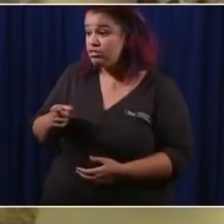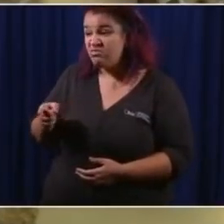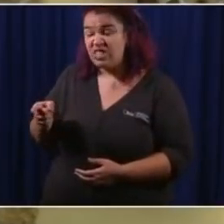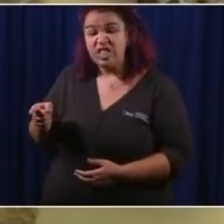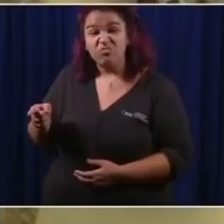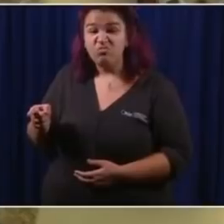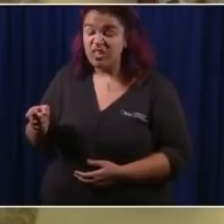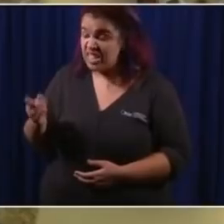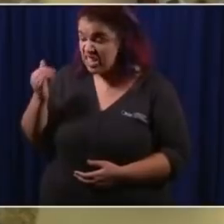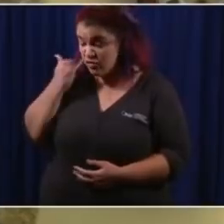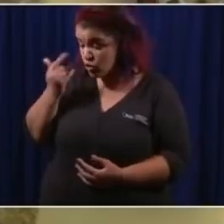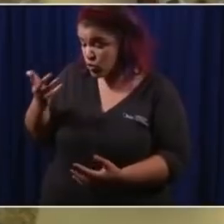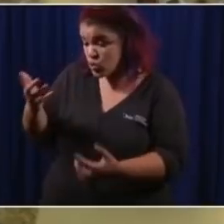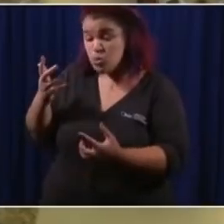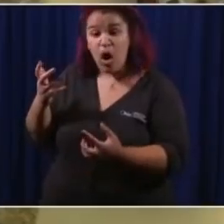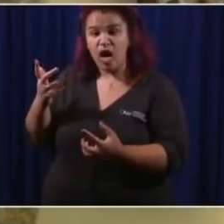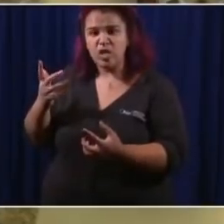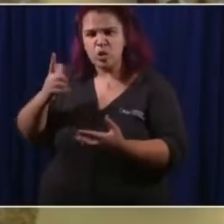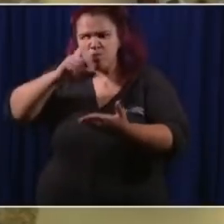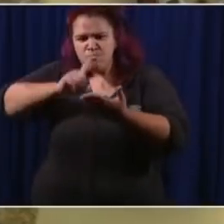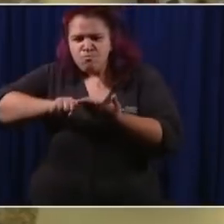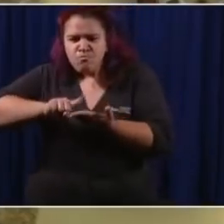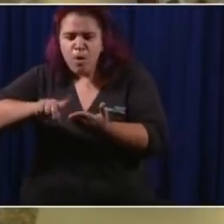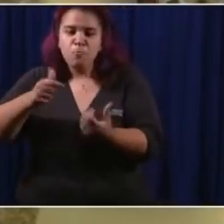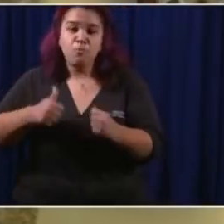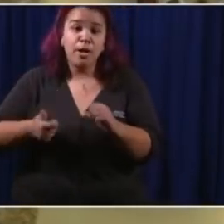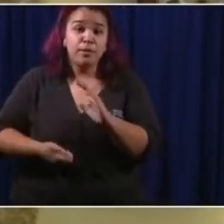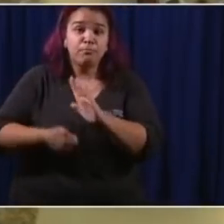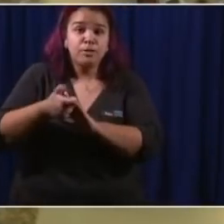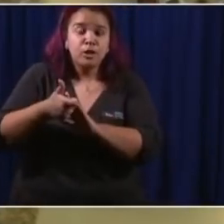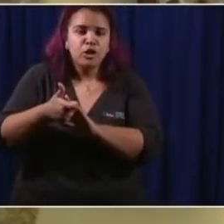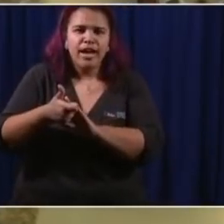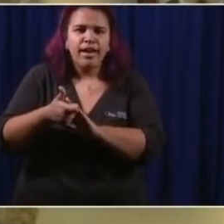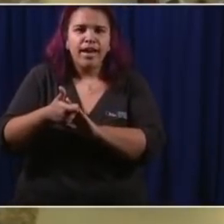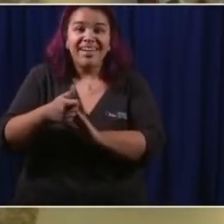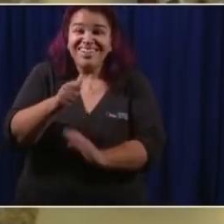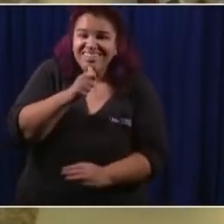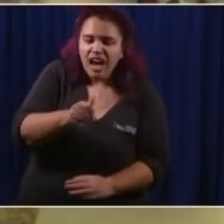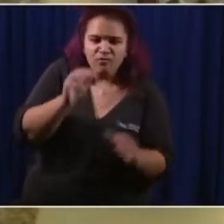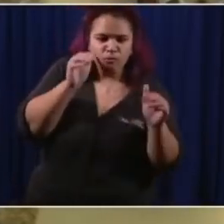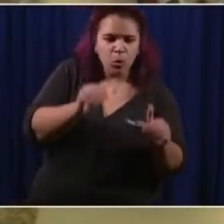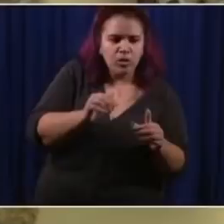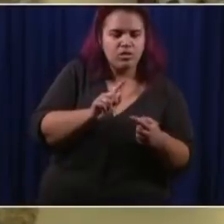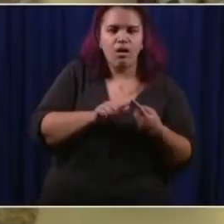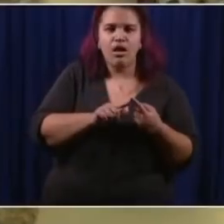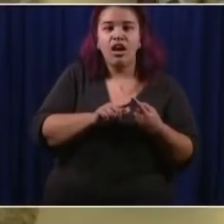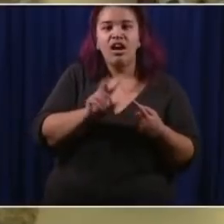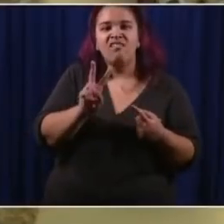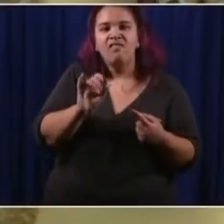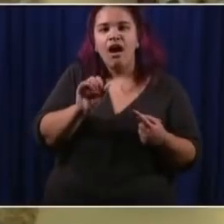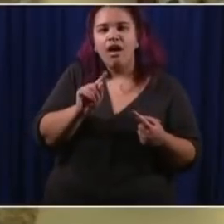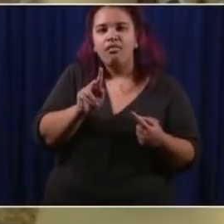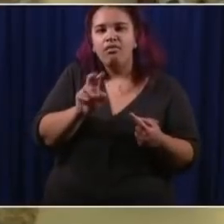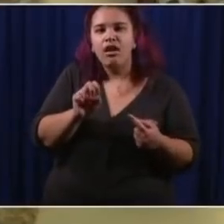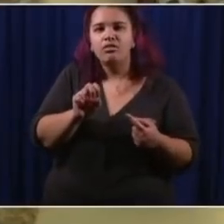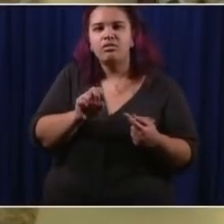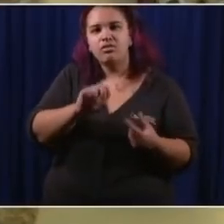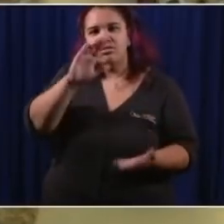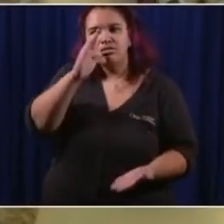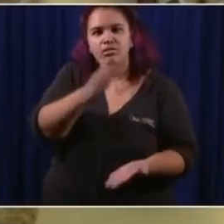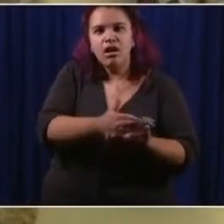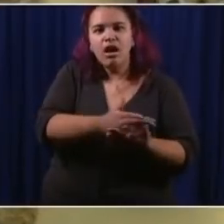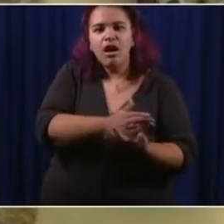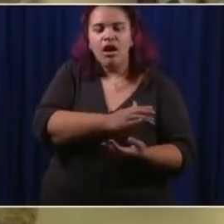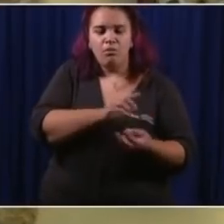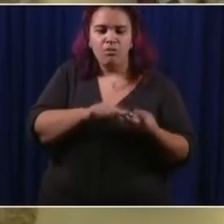where we have some bills that we know will make a difference, that will save lives, instead of some of the police